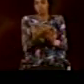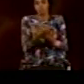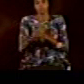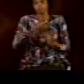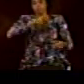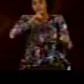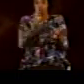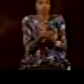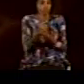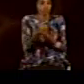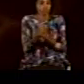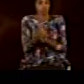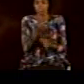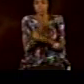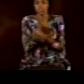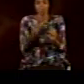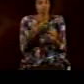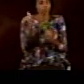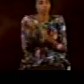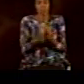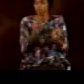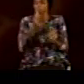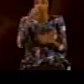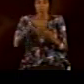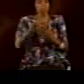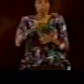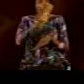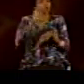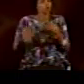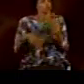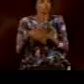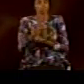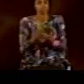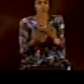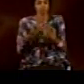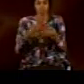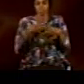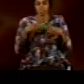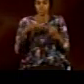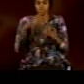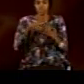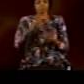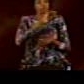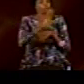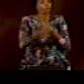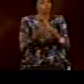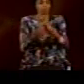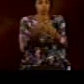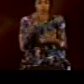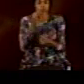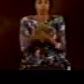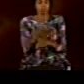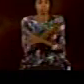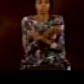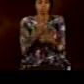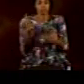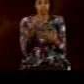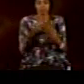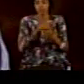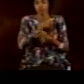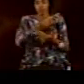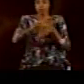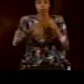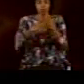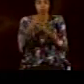salvation everywhere, all over the world, healings everywhere, all over the world, deliverances everywhere, all over the